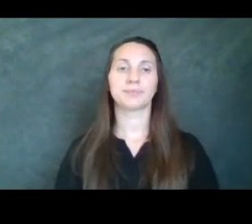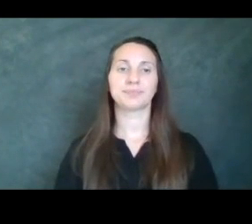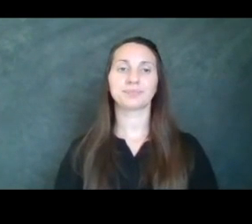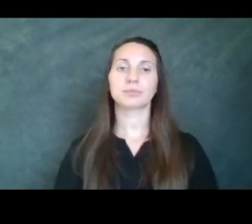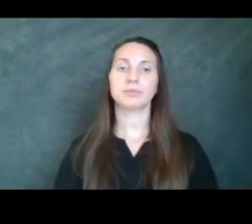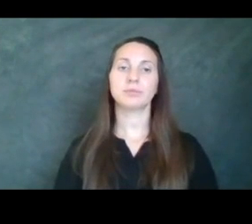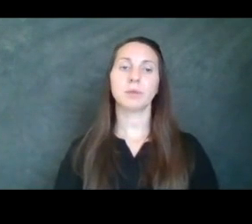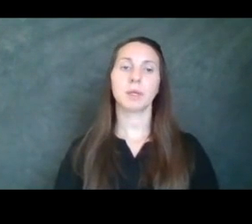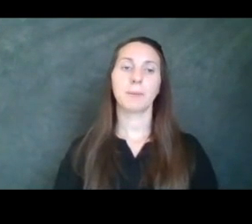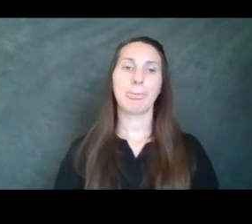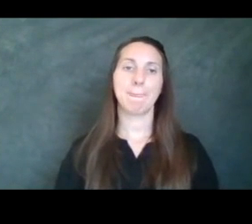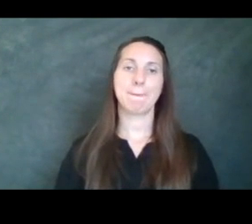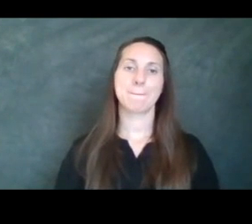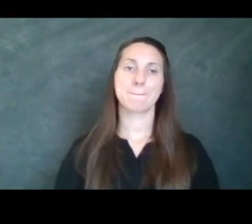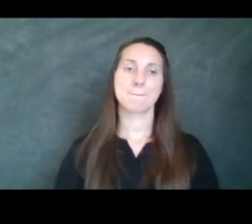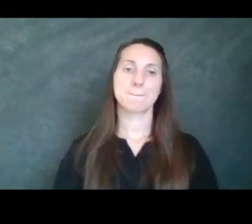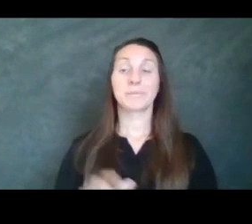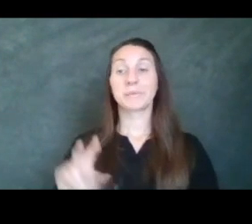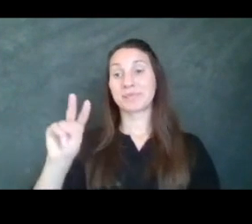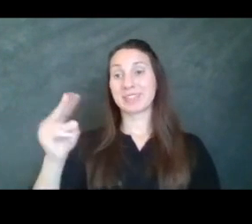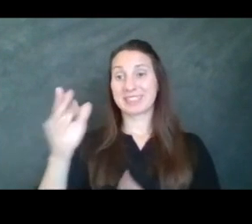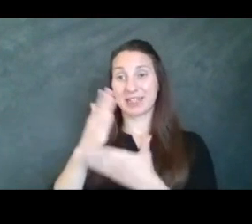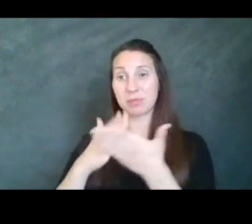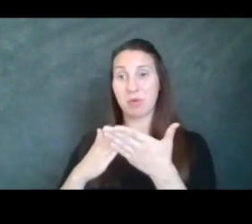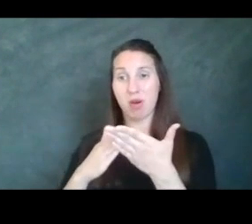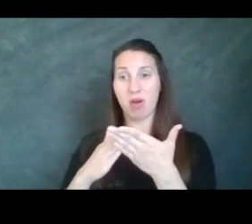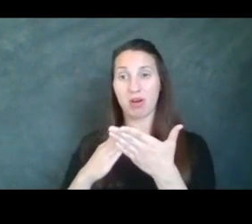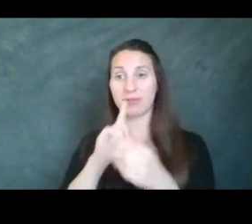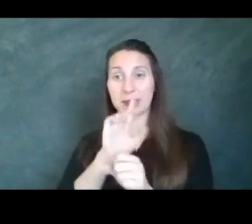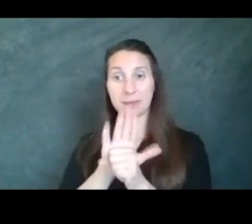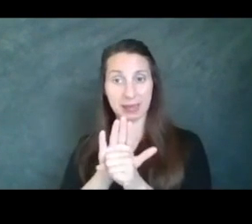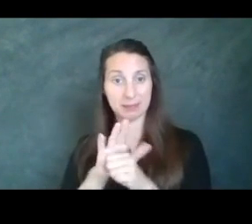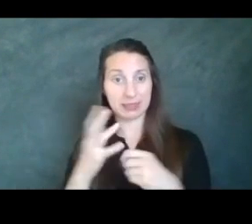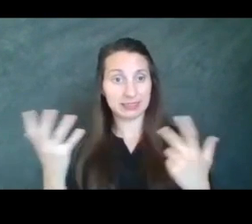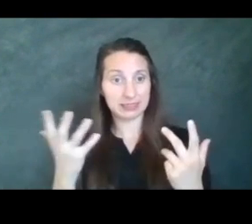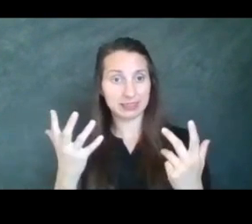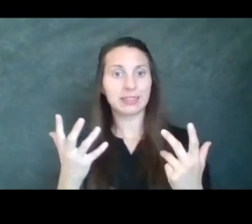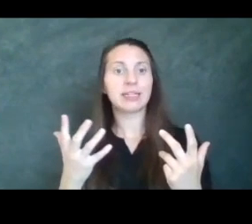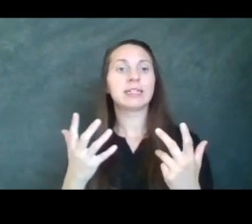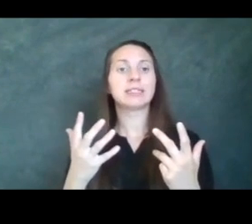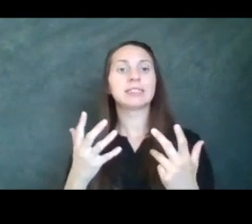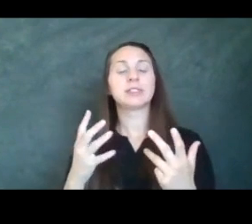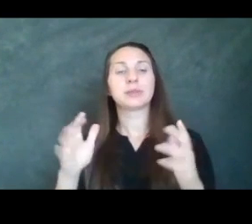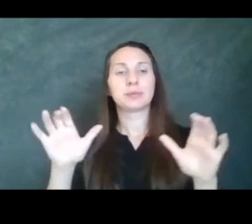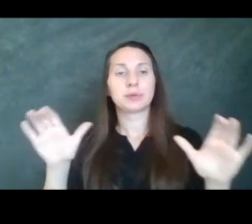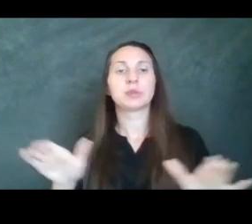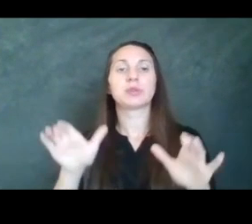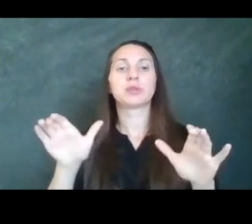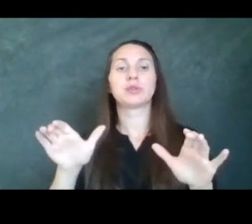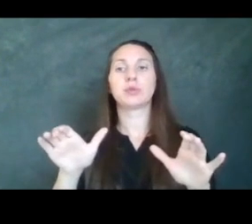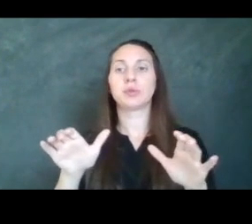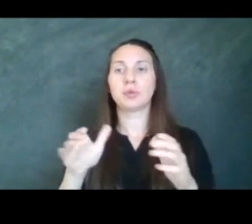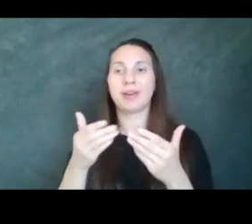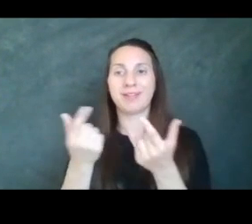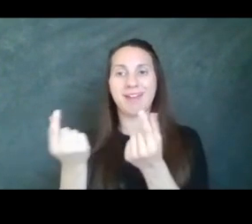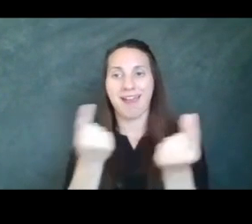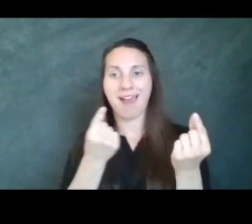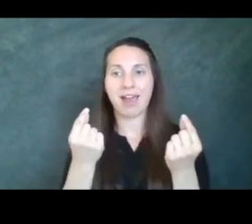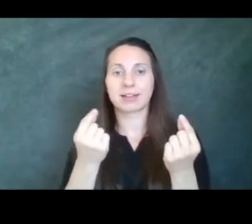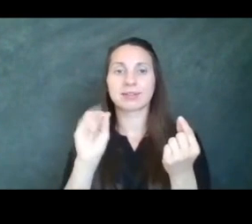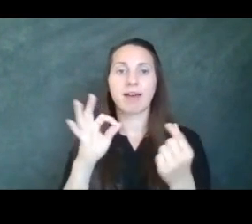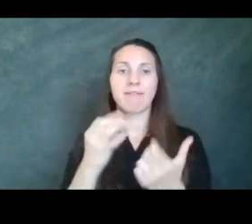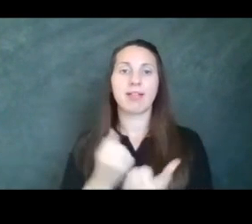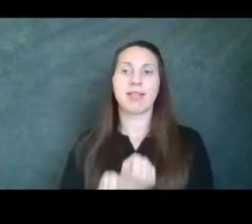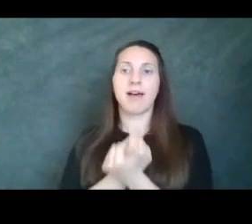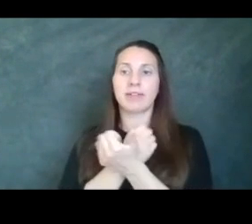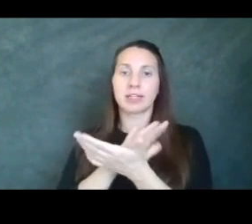Now, the second part of the commandment is to pursue acts of loving kindness. Now, when it comes to people